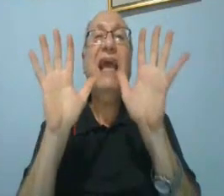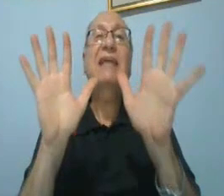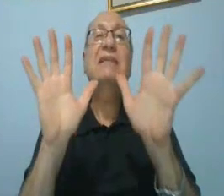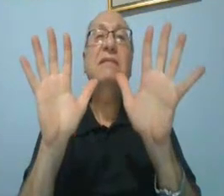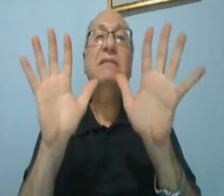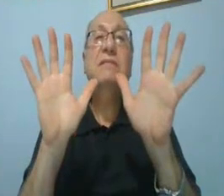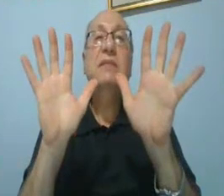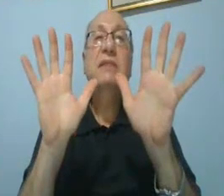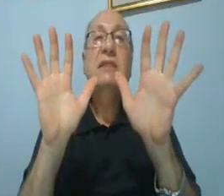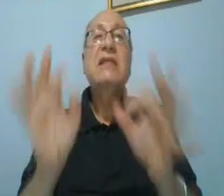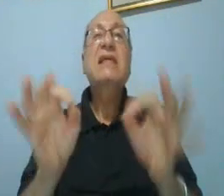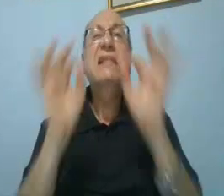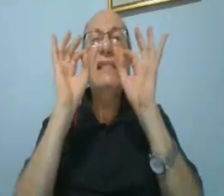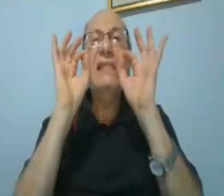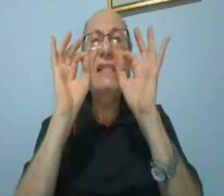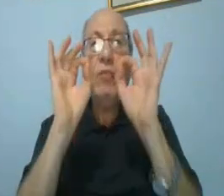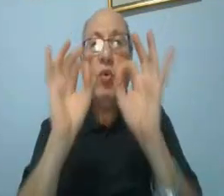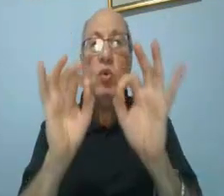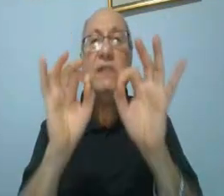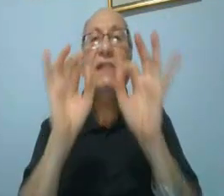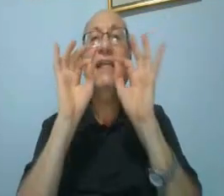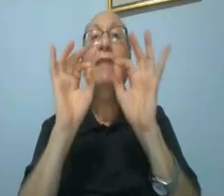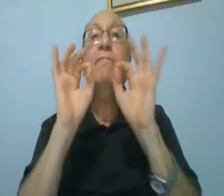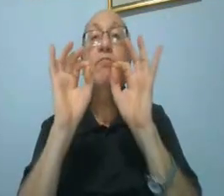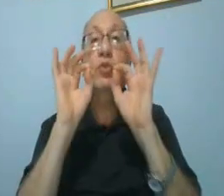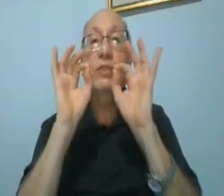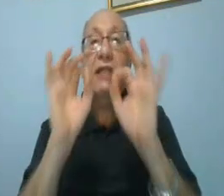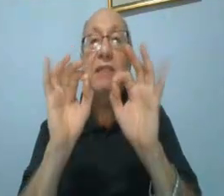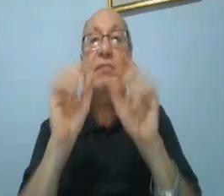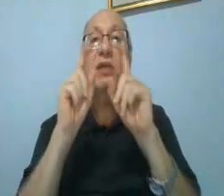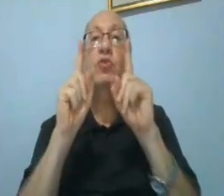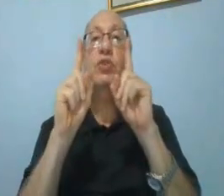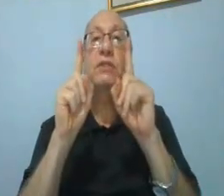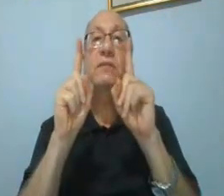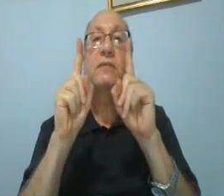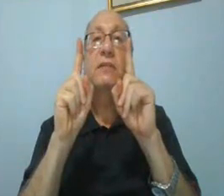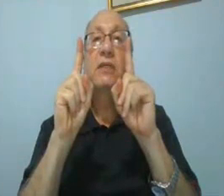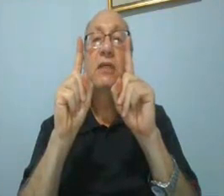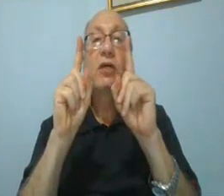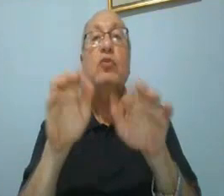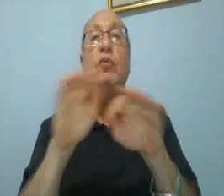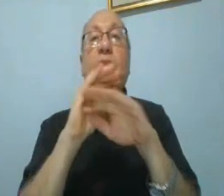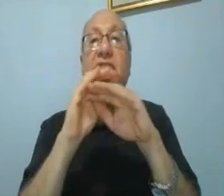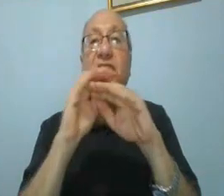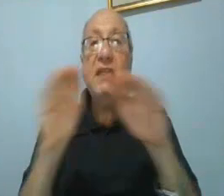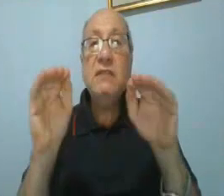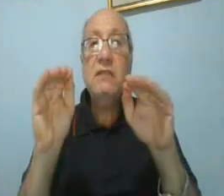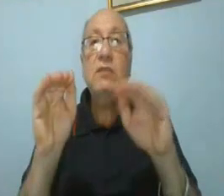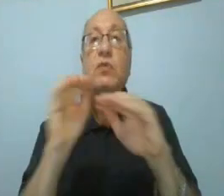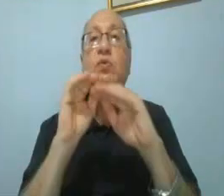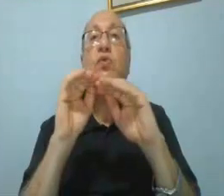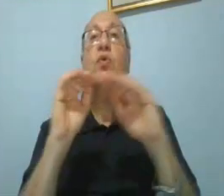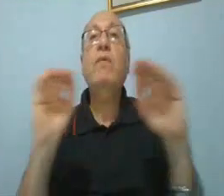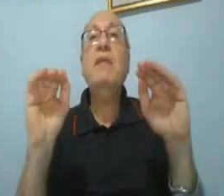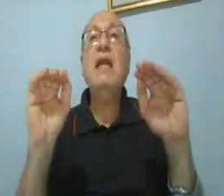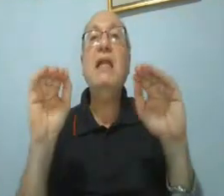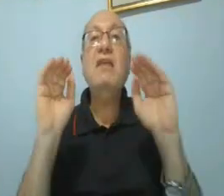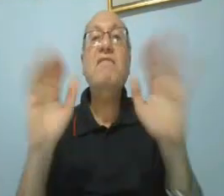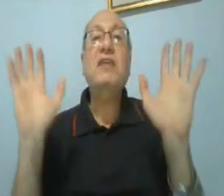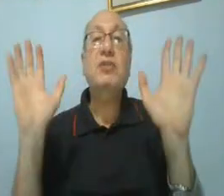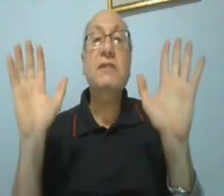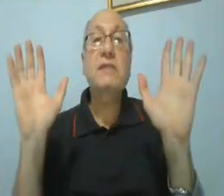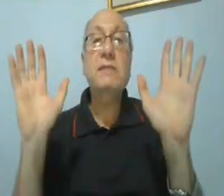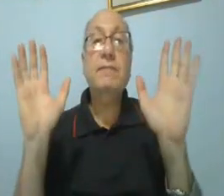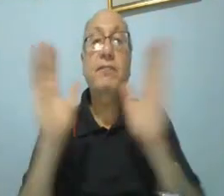decontaminate the hand. This is the most important precaution to prevent